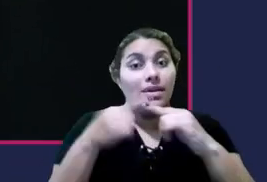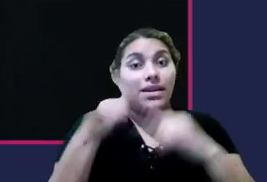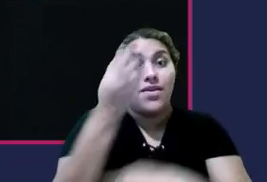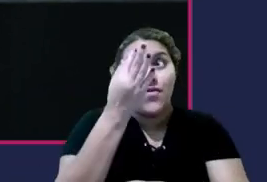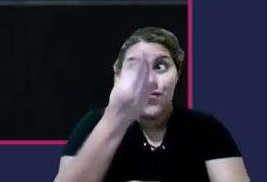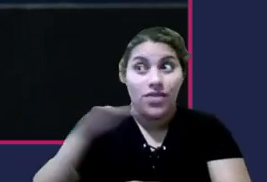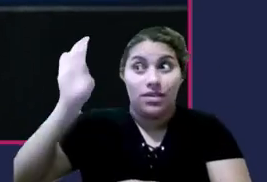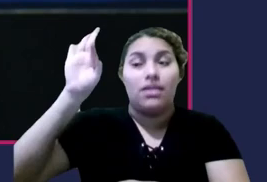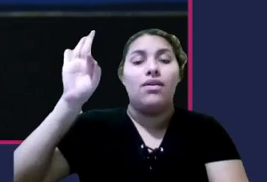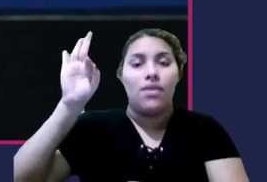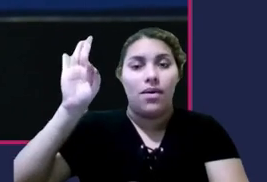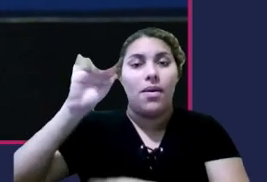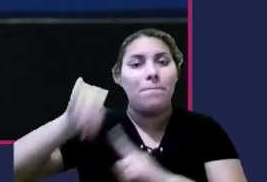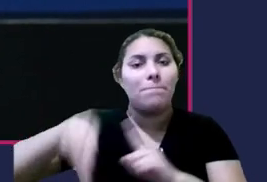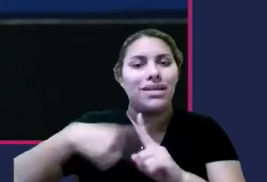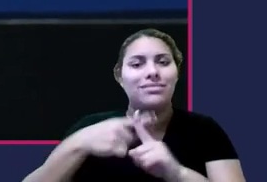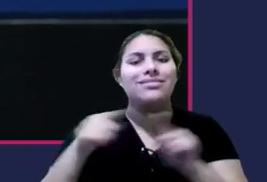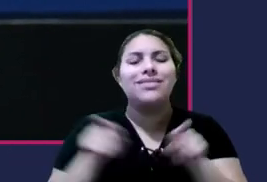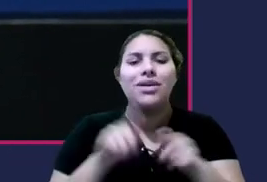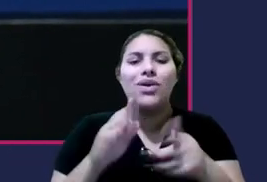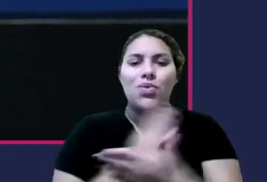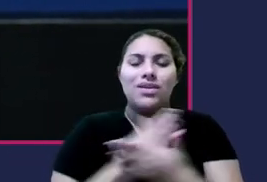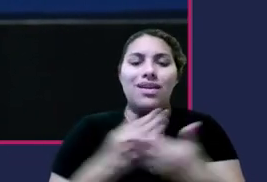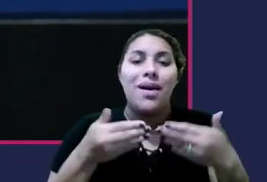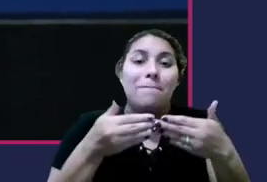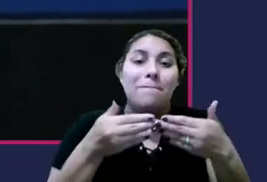establishing a federal